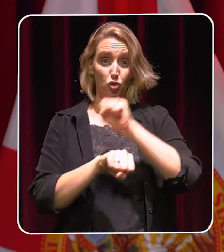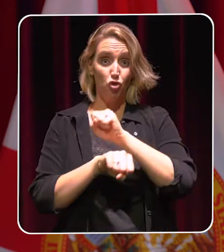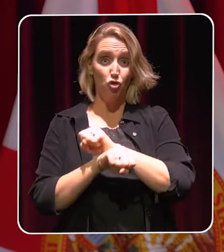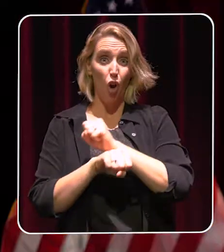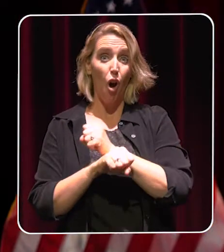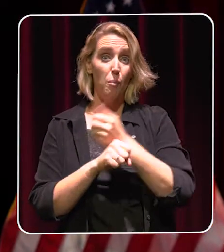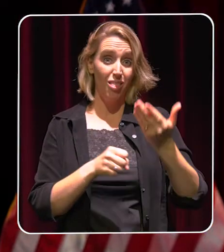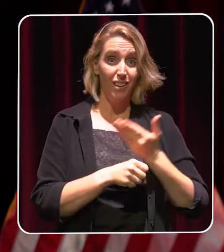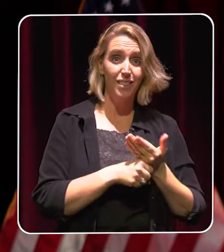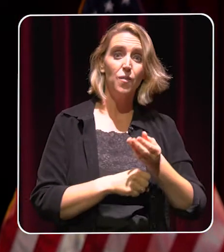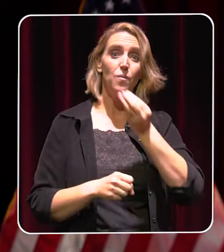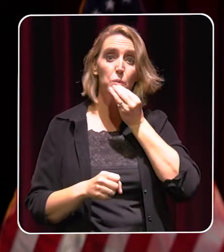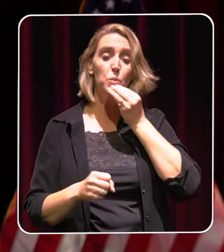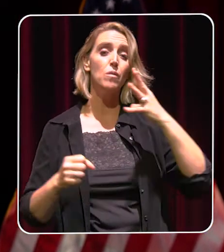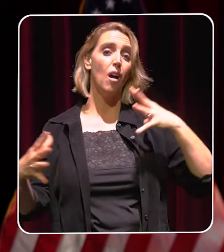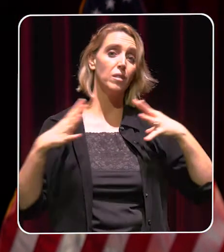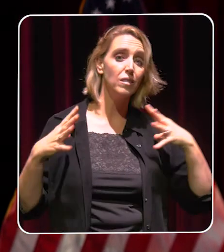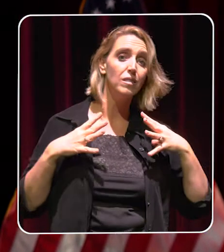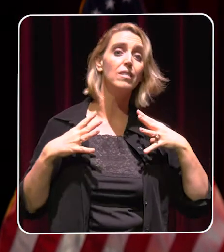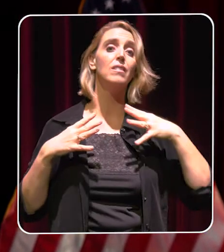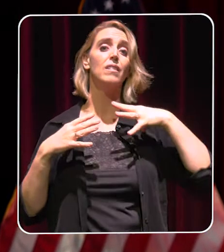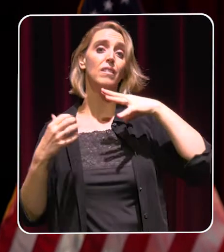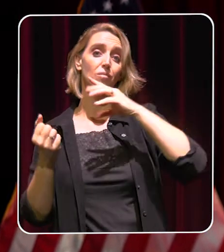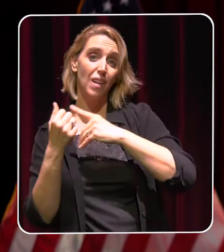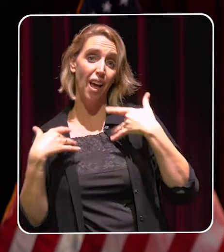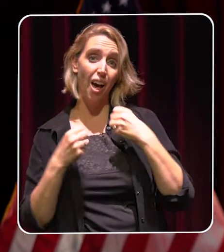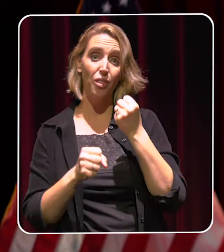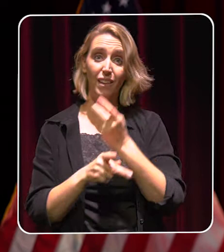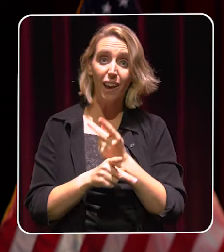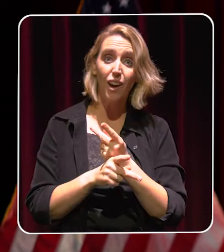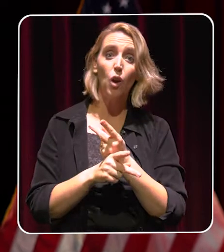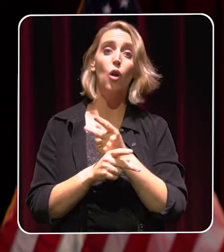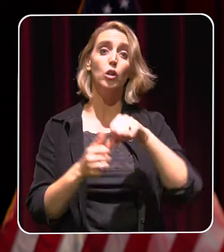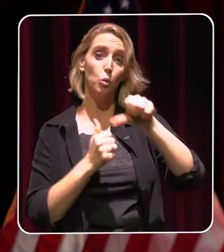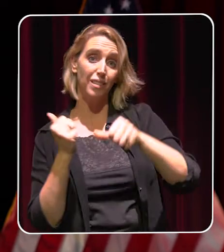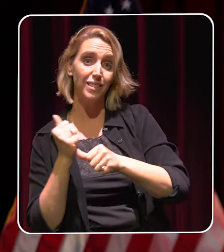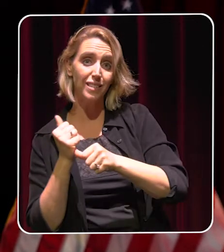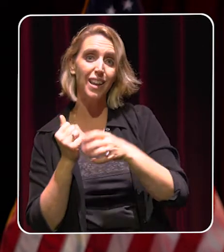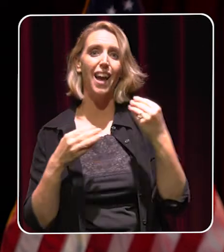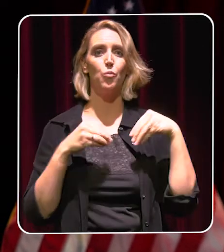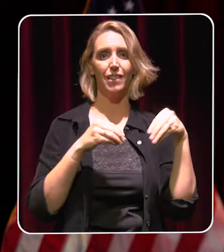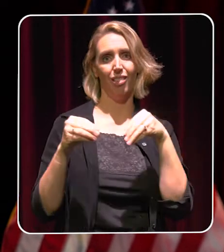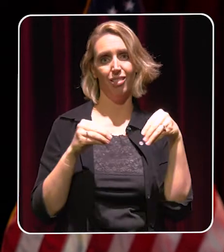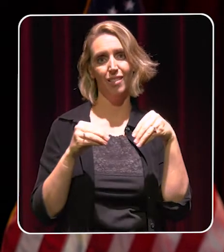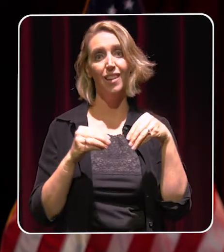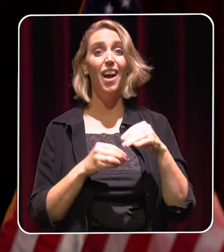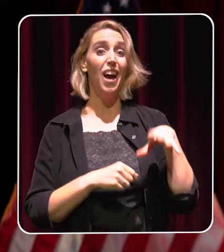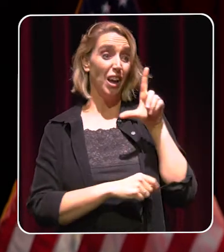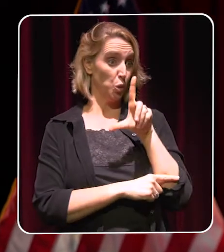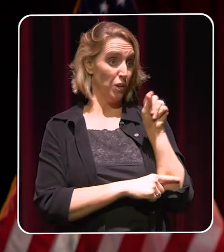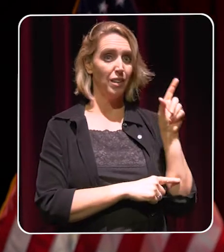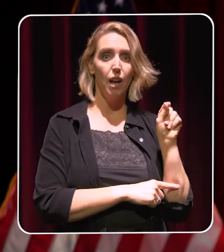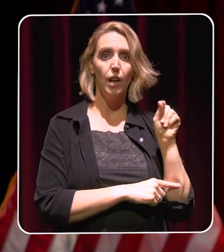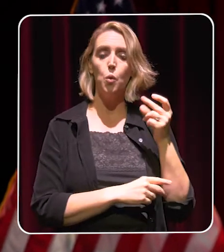hospitality sector, followed by healthcare and social assistance, and then retail. In early 2020, quickly